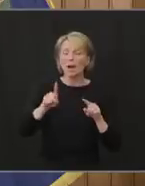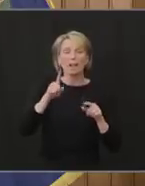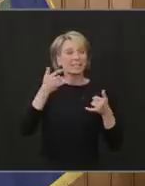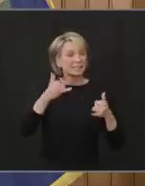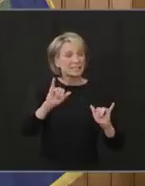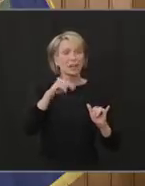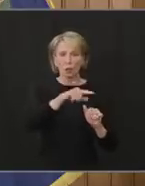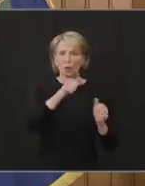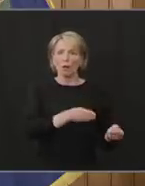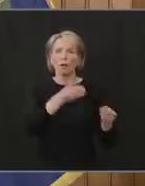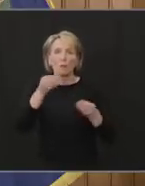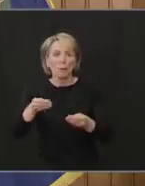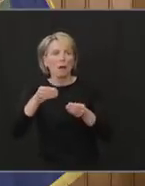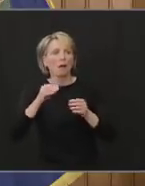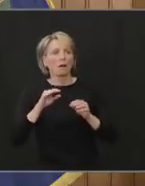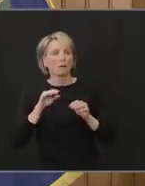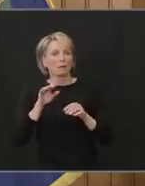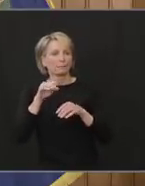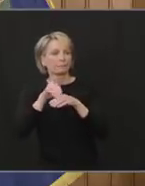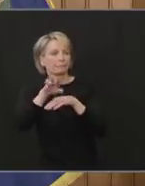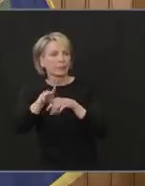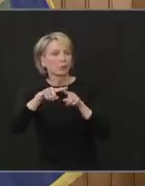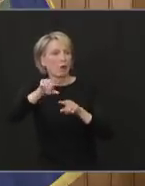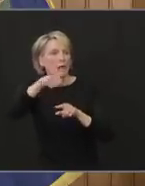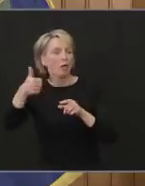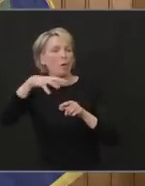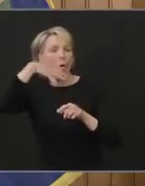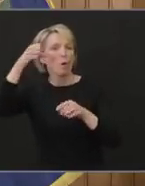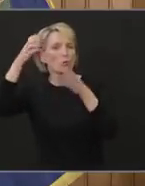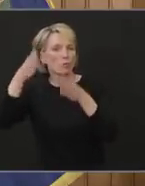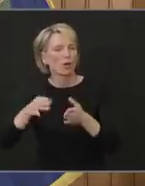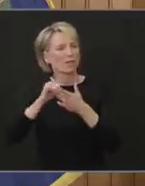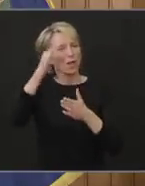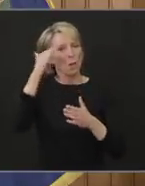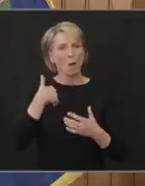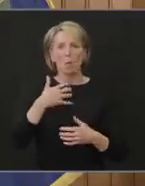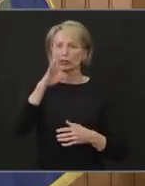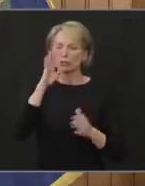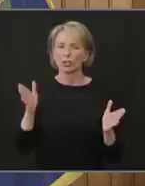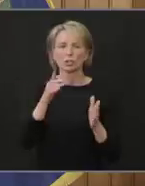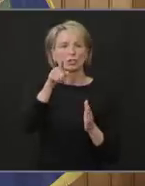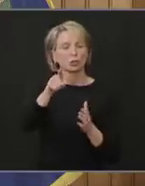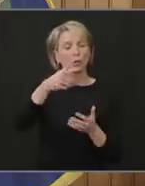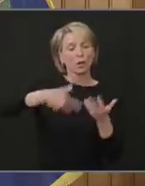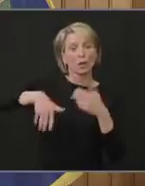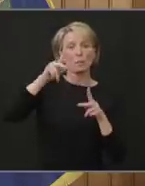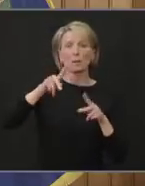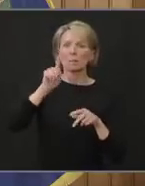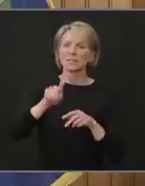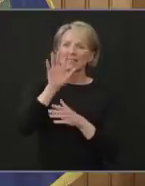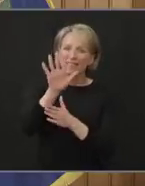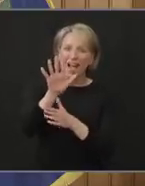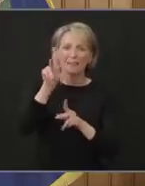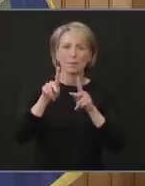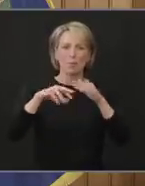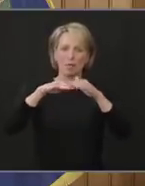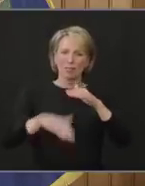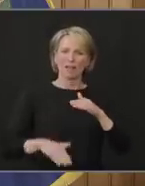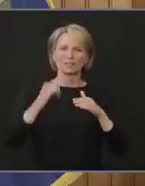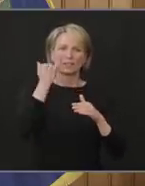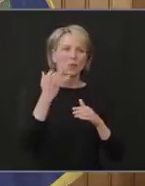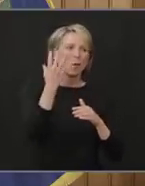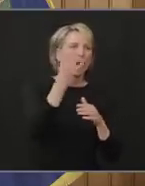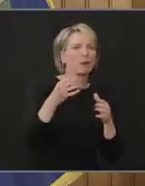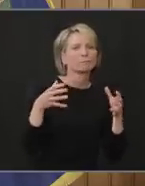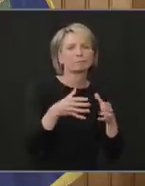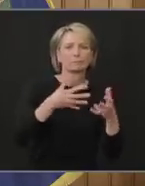older folks. So I really want to be strict on that, no more than 5 people. Our store